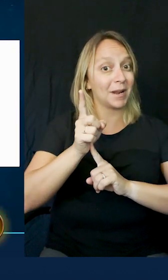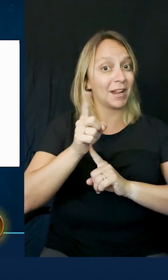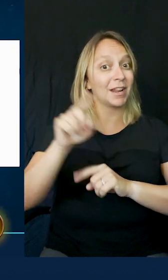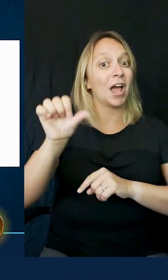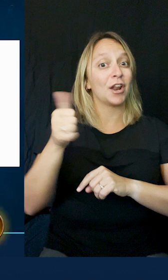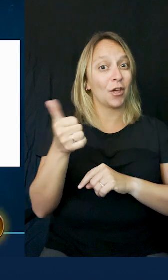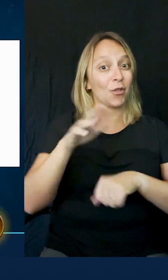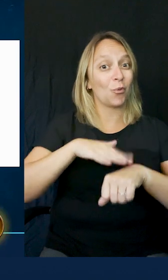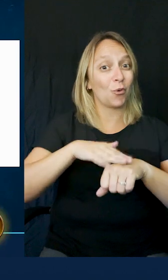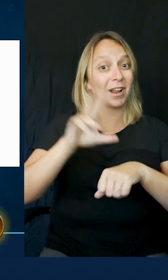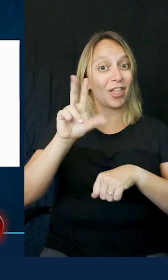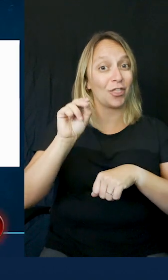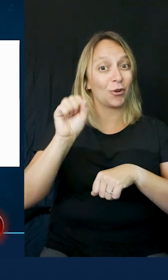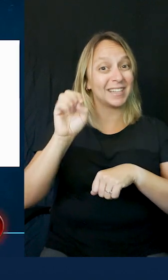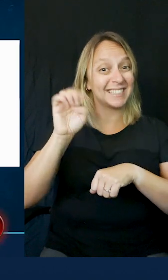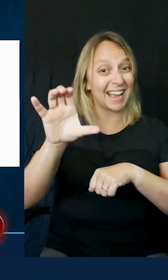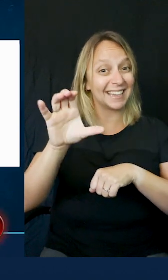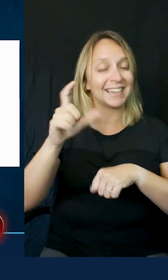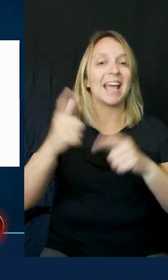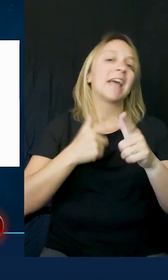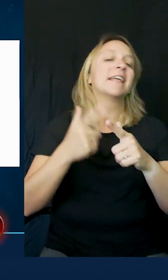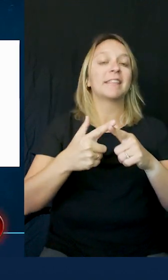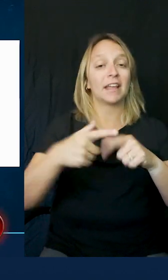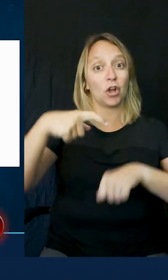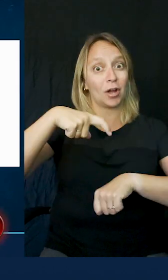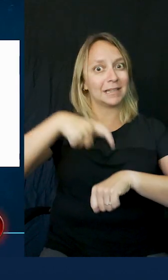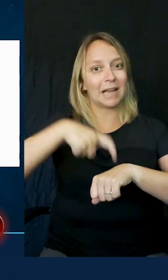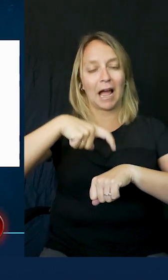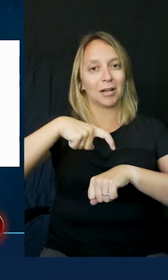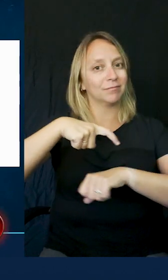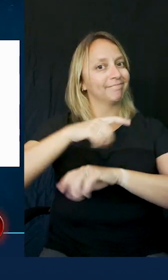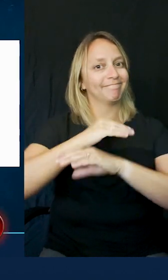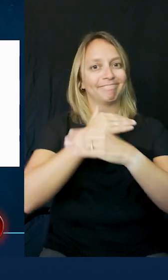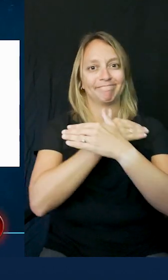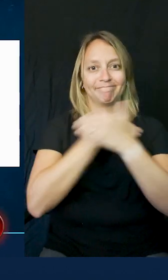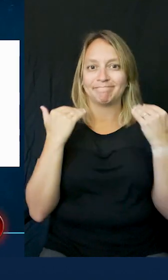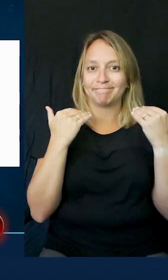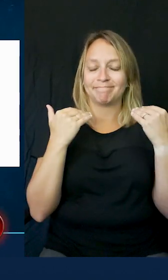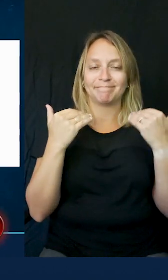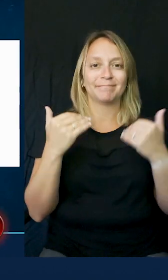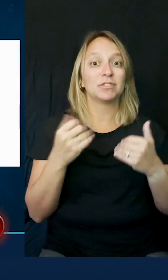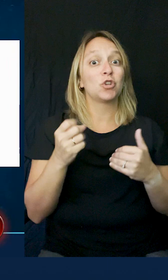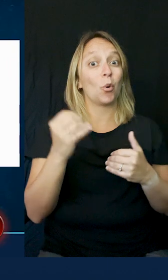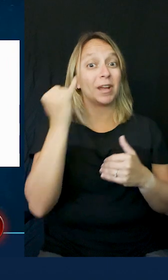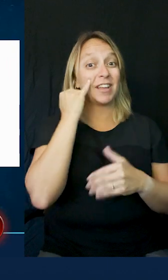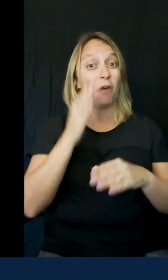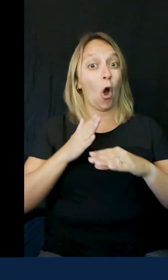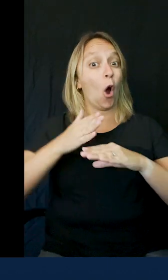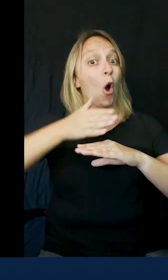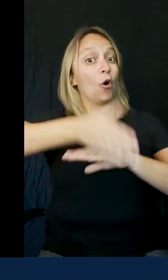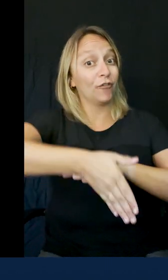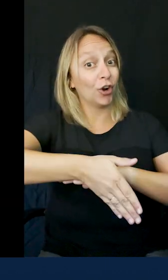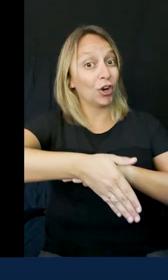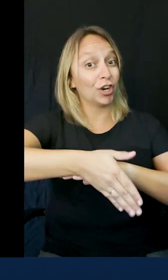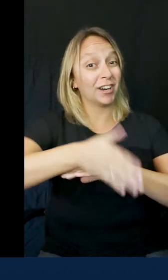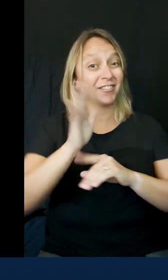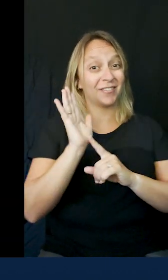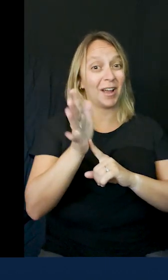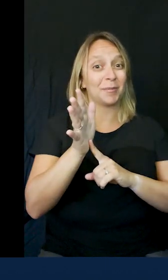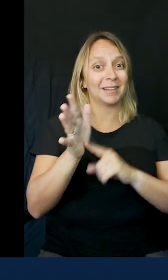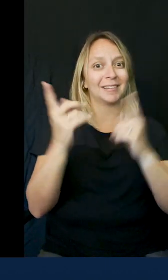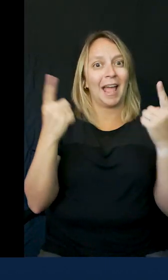seconds, and then finally at time. Now, we don't have a hook long enough to reach them, so if they go over tonight, they'll get...